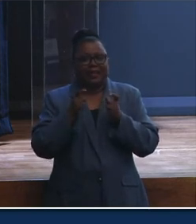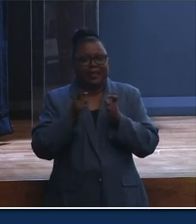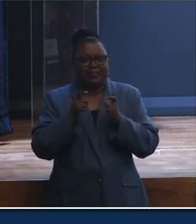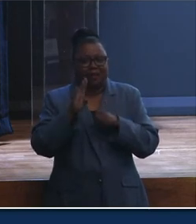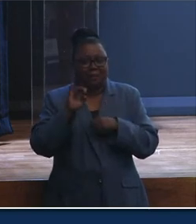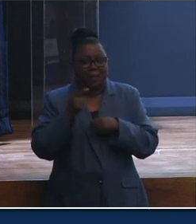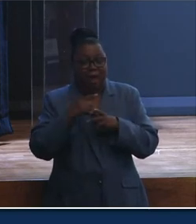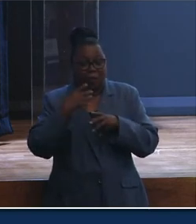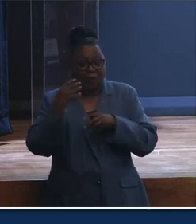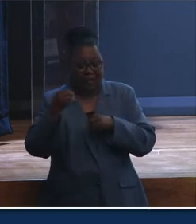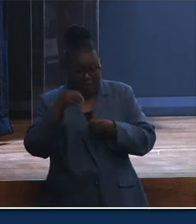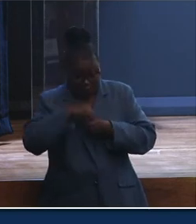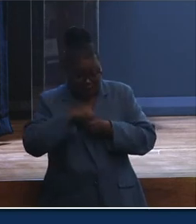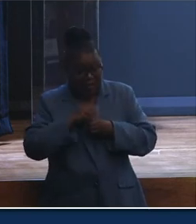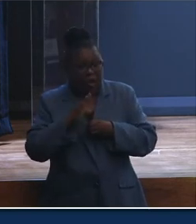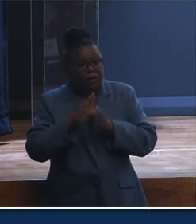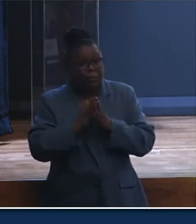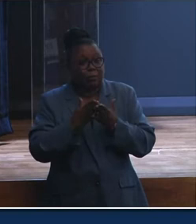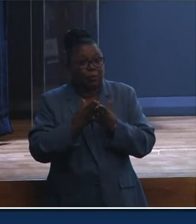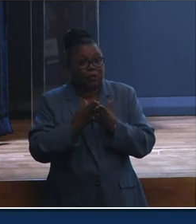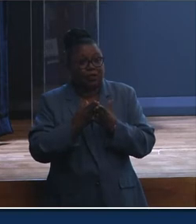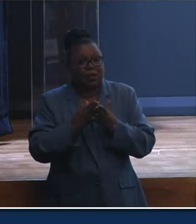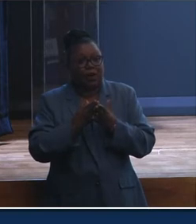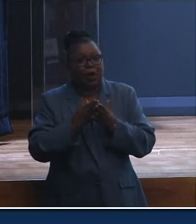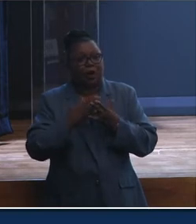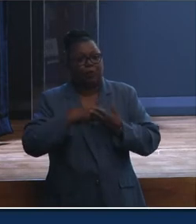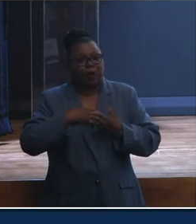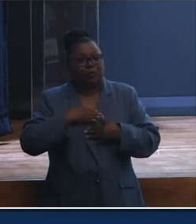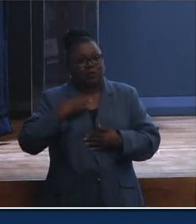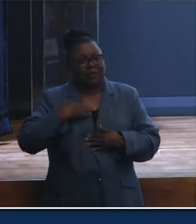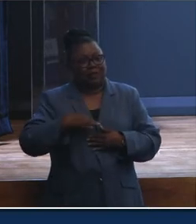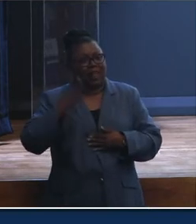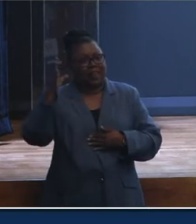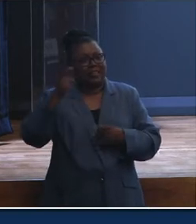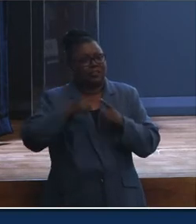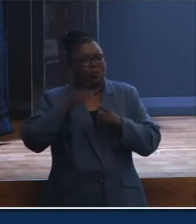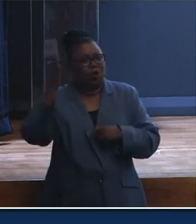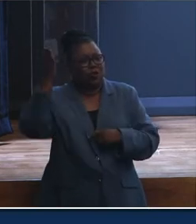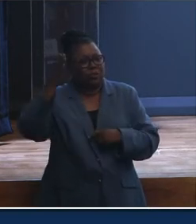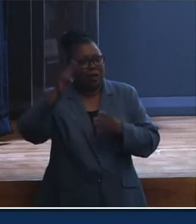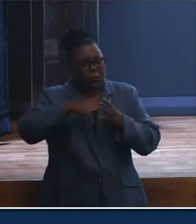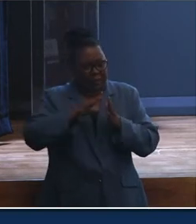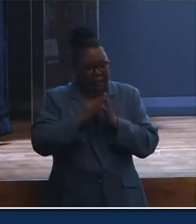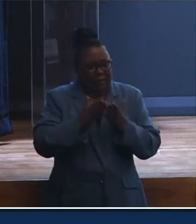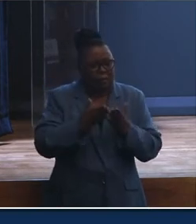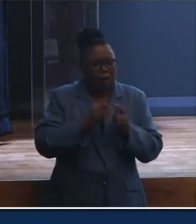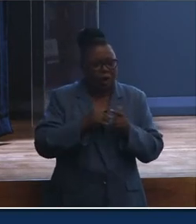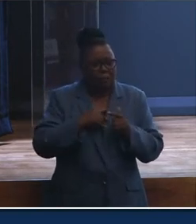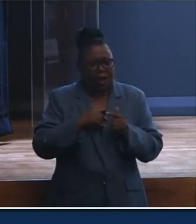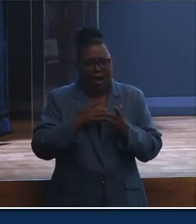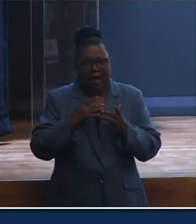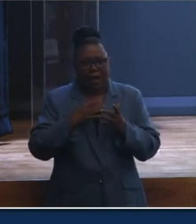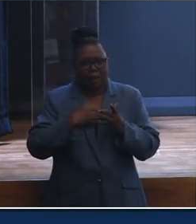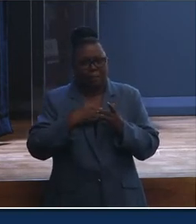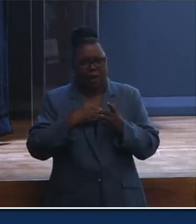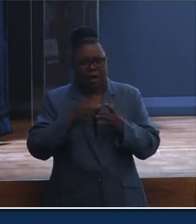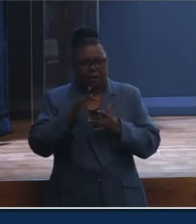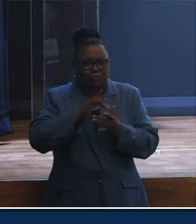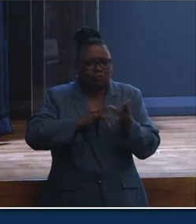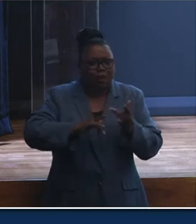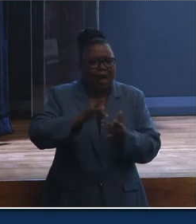gift bag when we left was her book, Pressure is a Privilege. And listening to her speak and then reading that book on